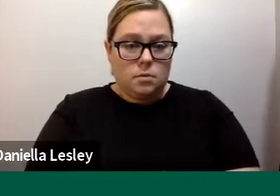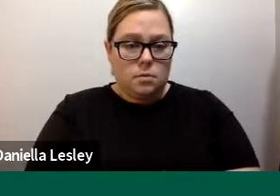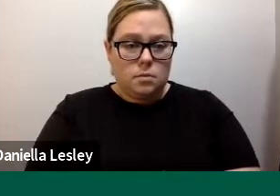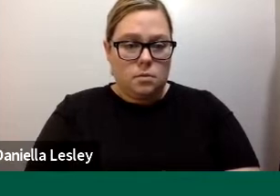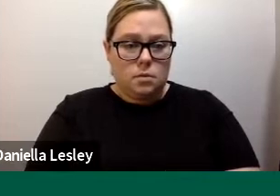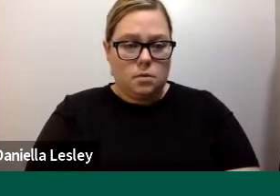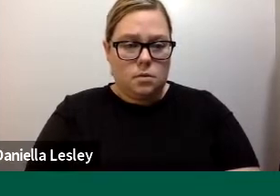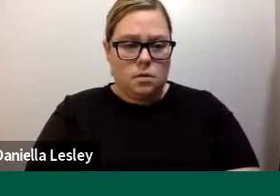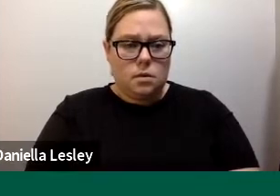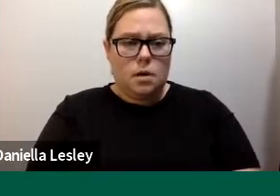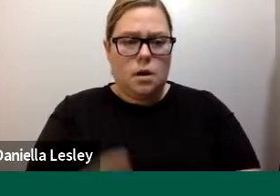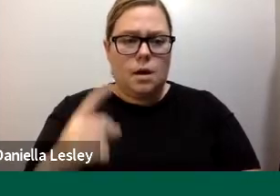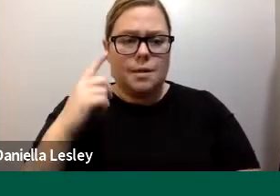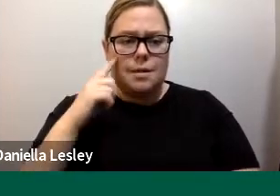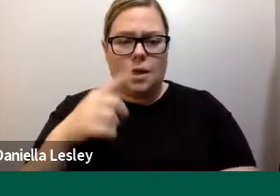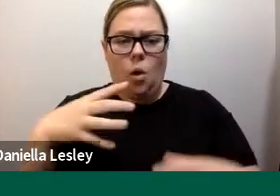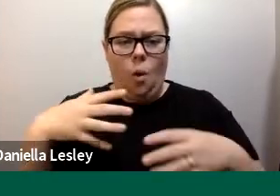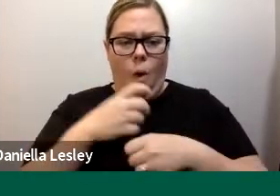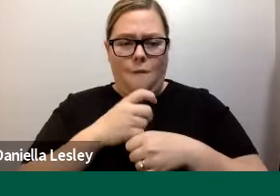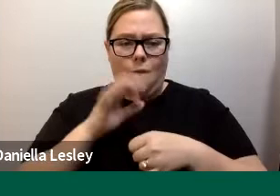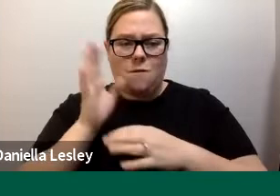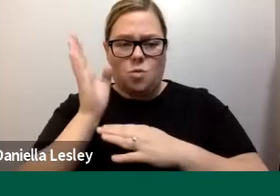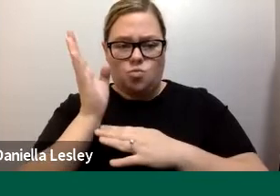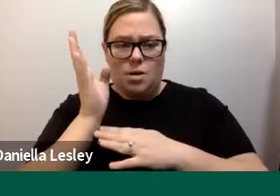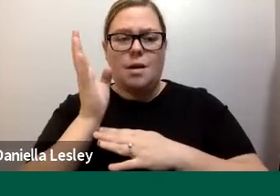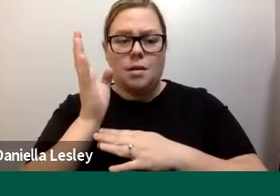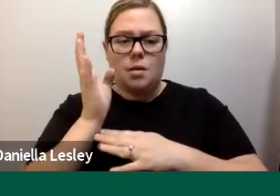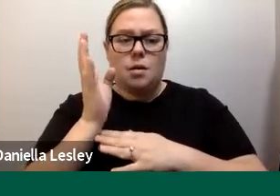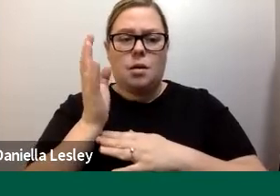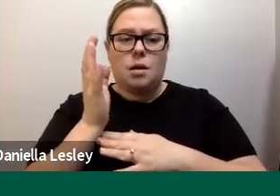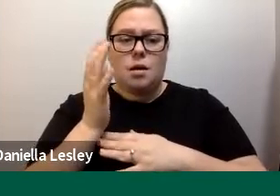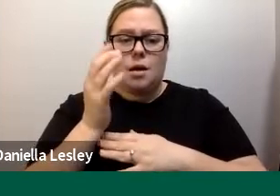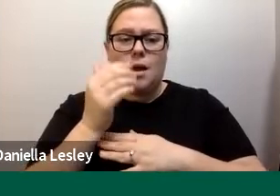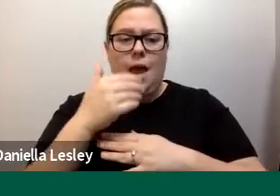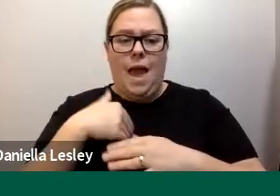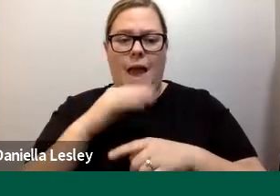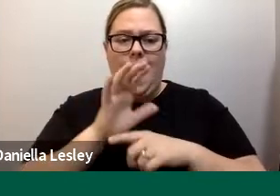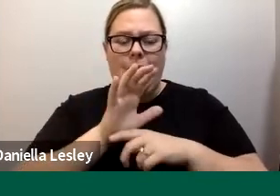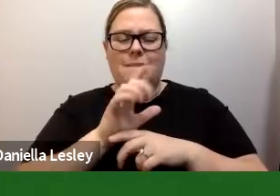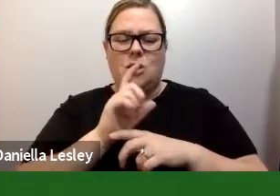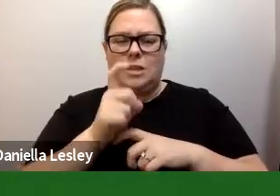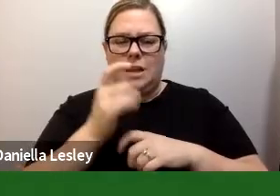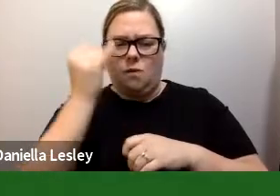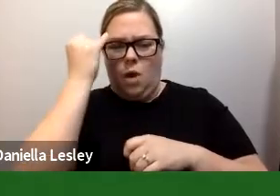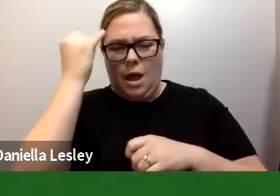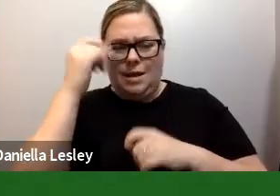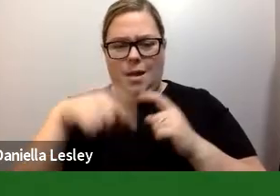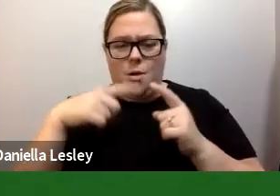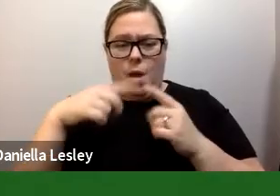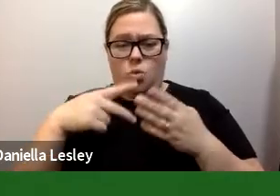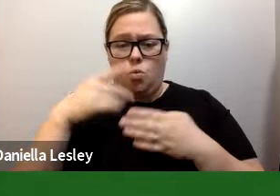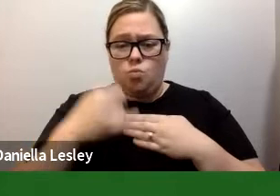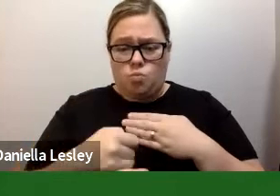Okay, I think this is the overview of the presentation. We have a video to give you an idea about this